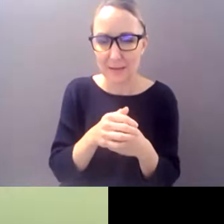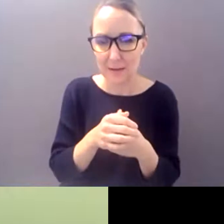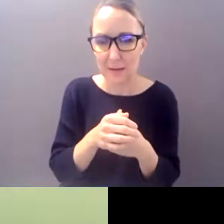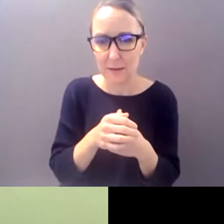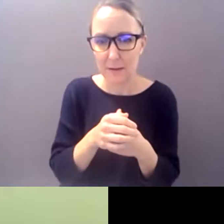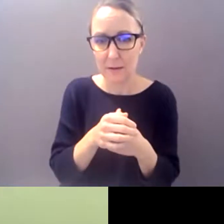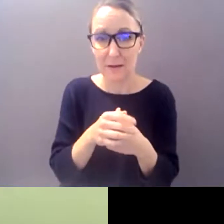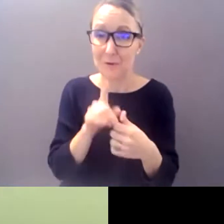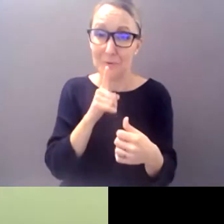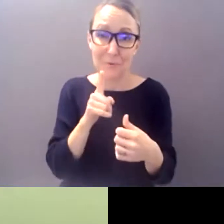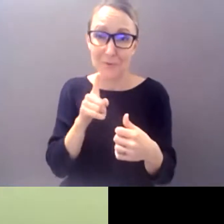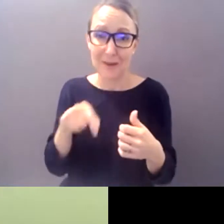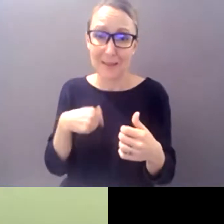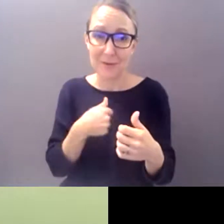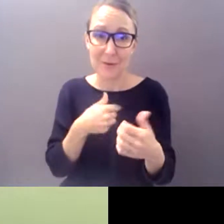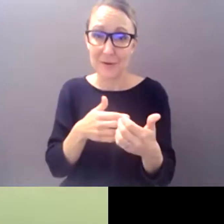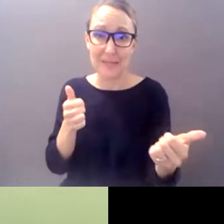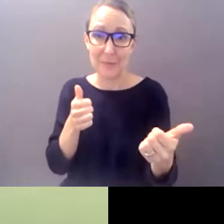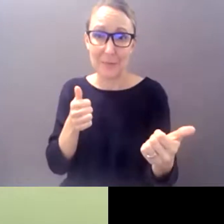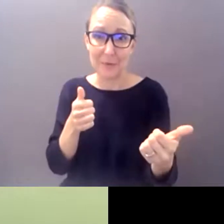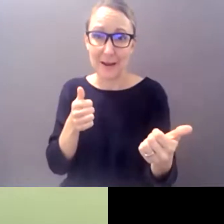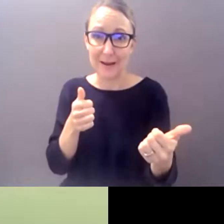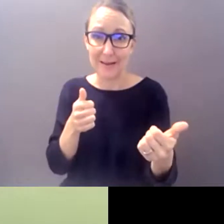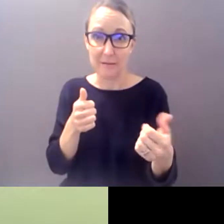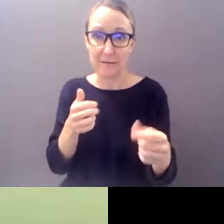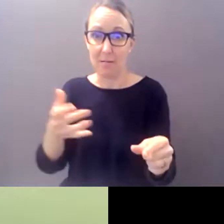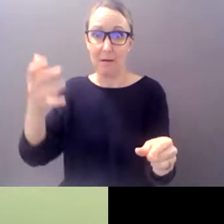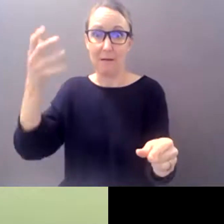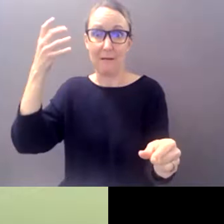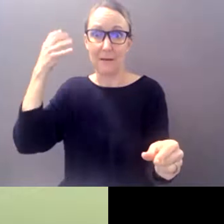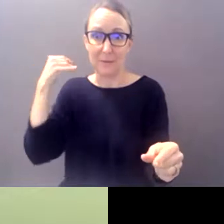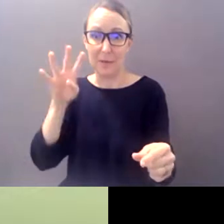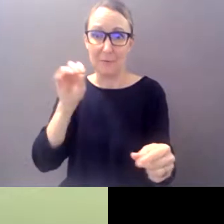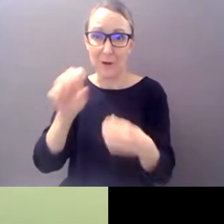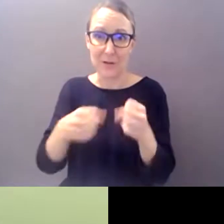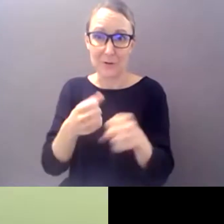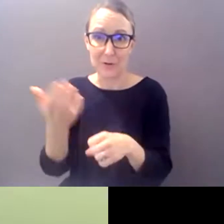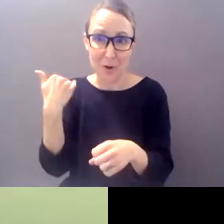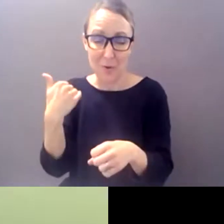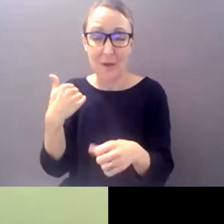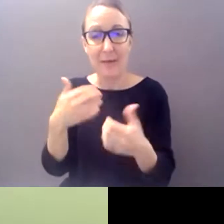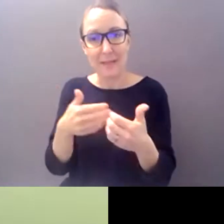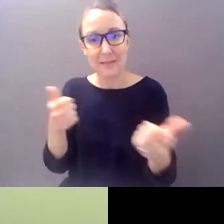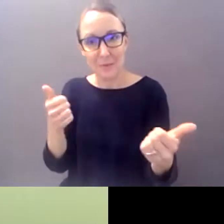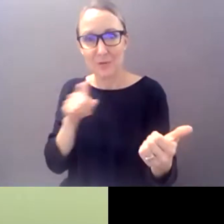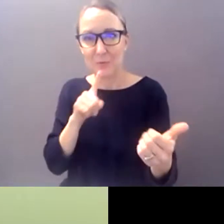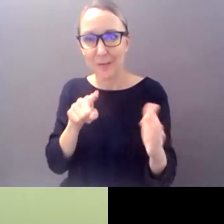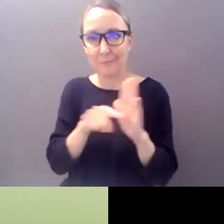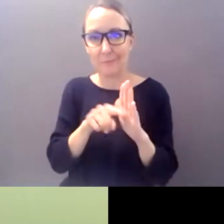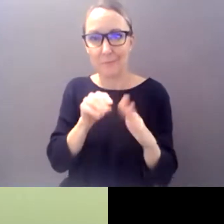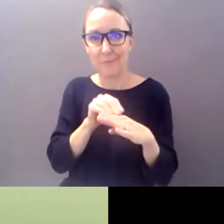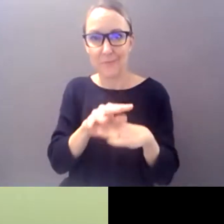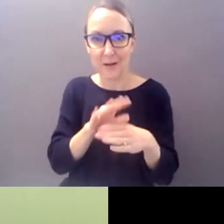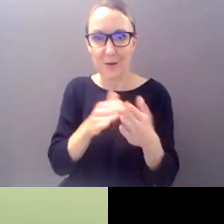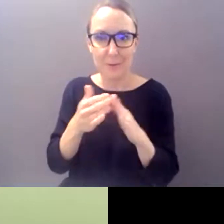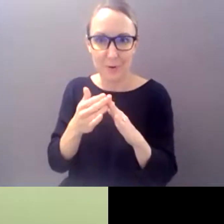separated at birth about 40 years ago. And I think it's been a negative impact on our community. So a lot of the work that